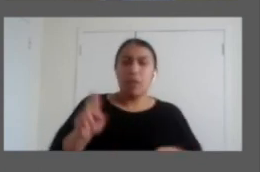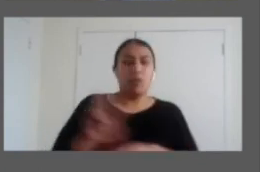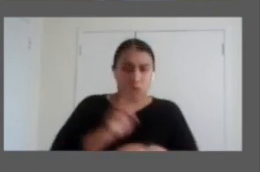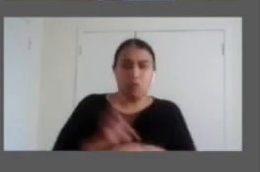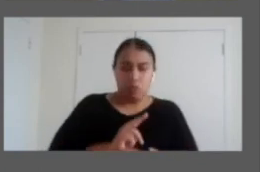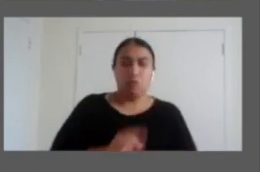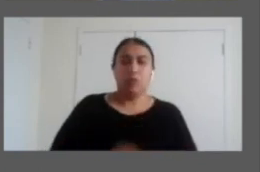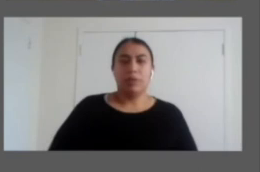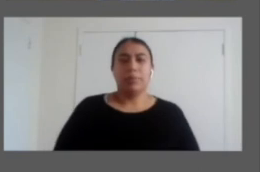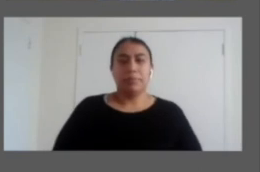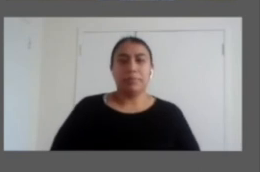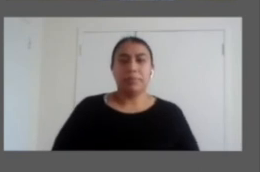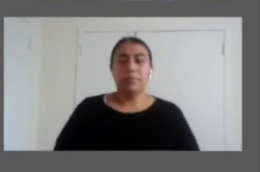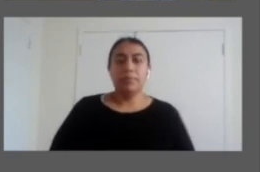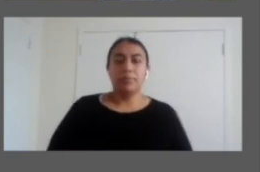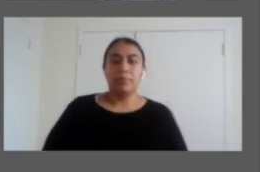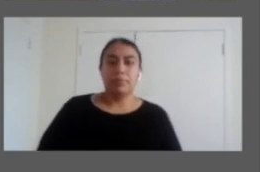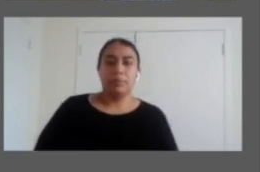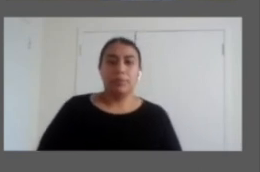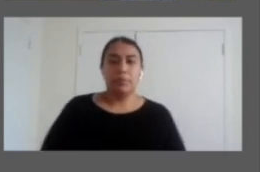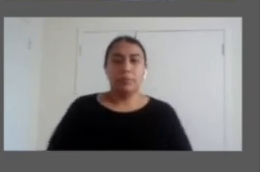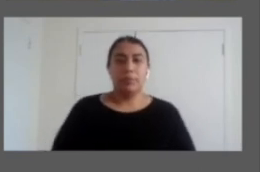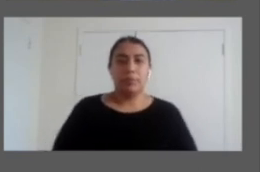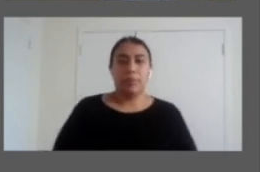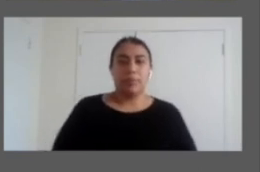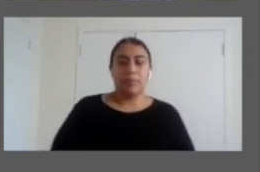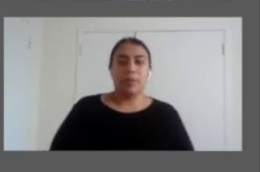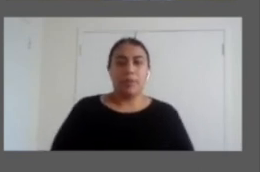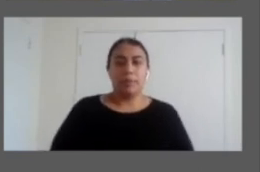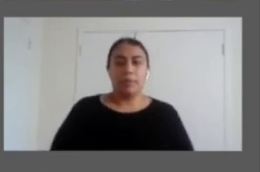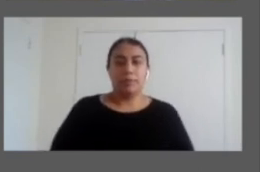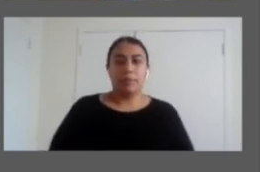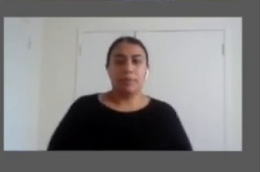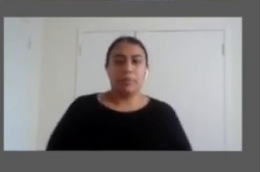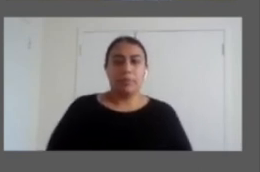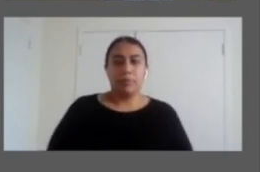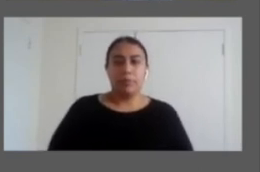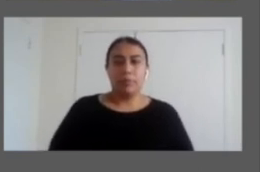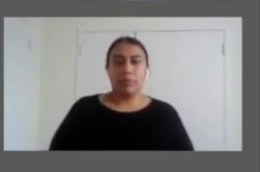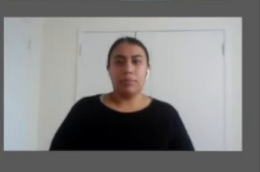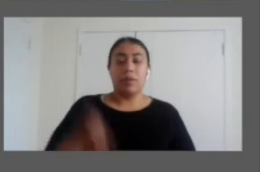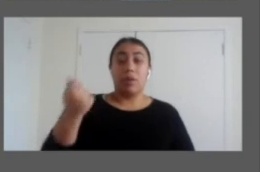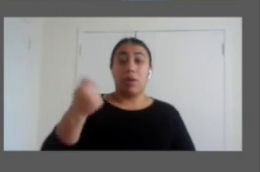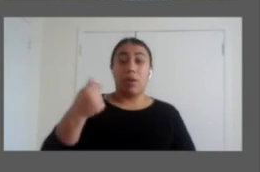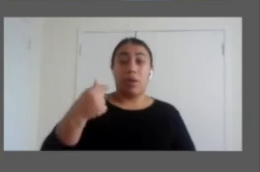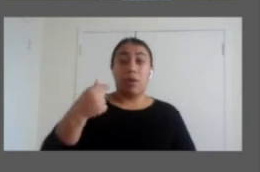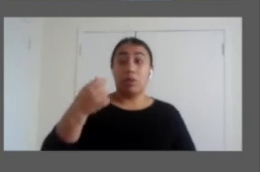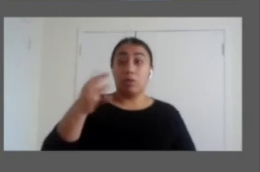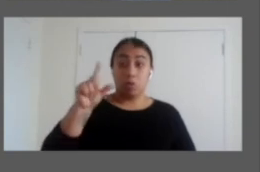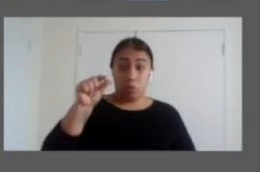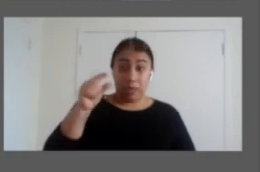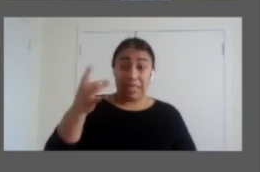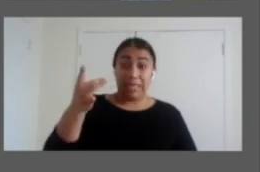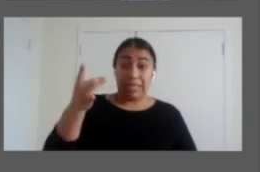access for patients. Patients now have access to products like cannabis oils, capsules, pills, sprays, edibles